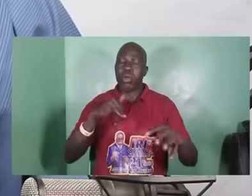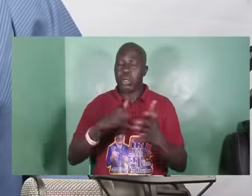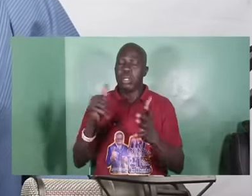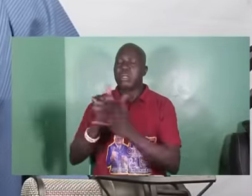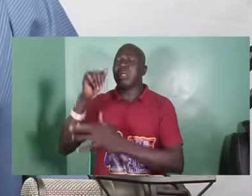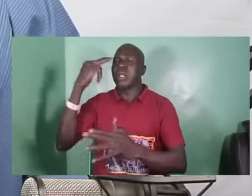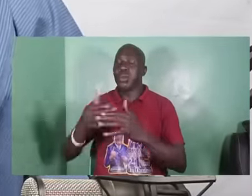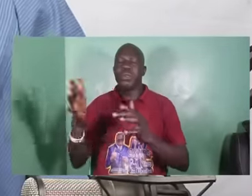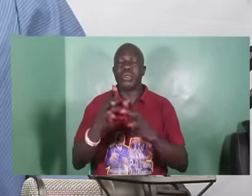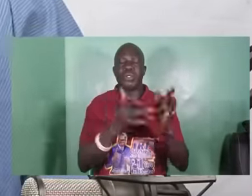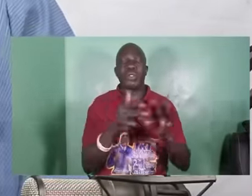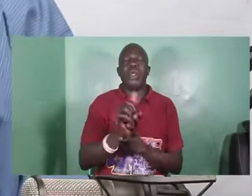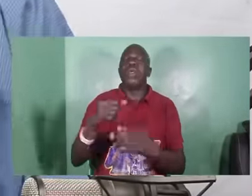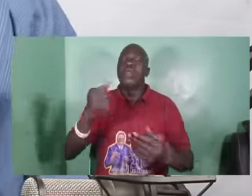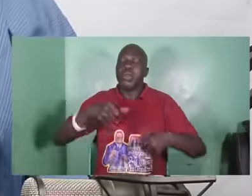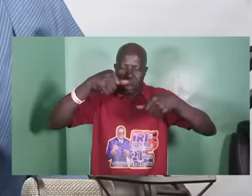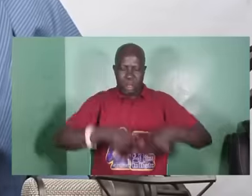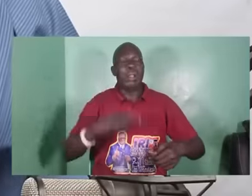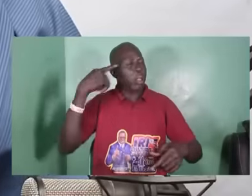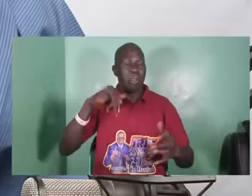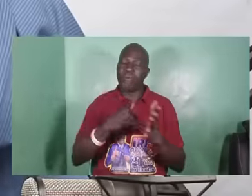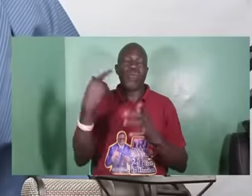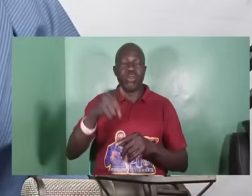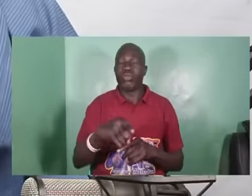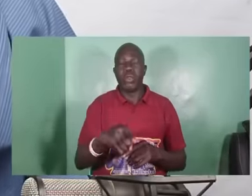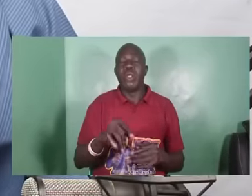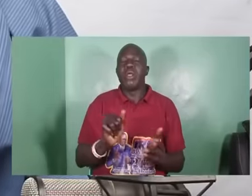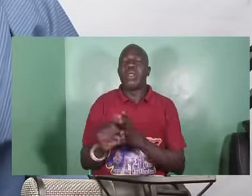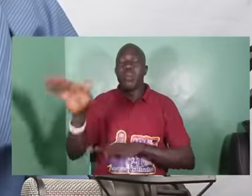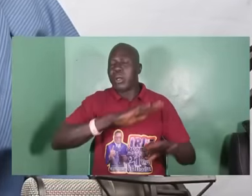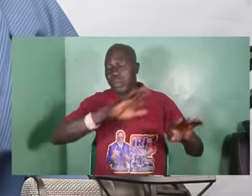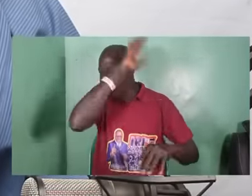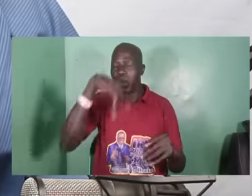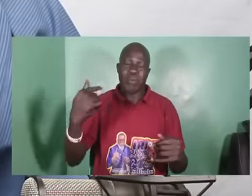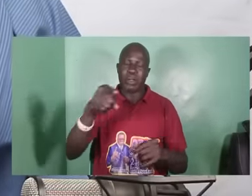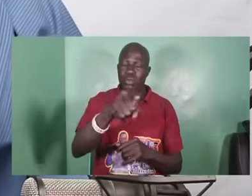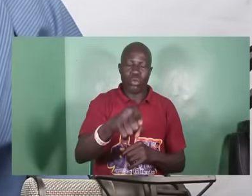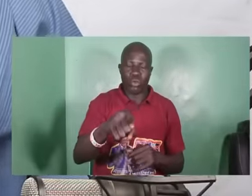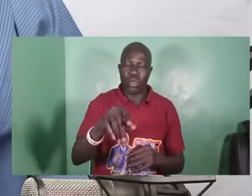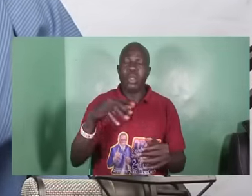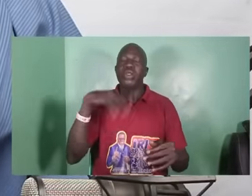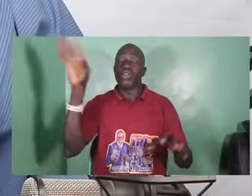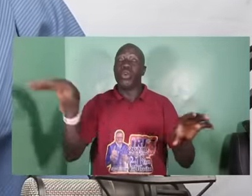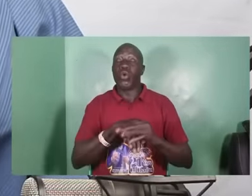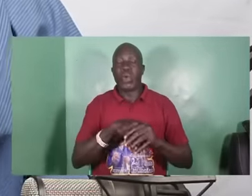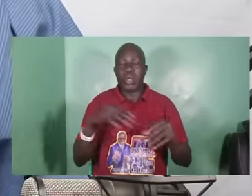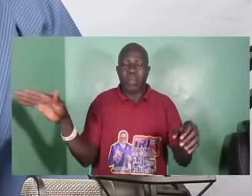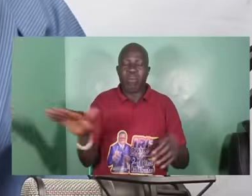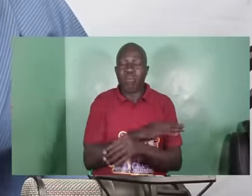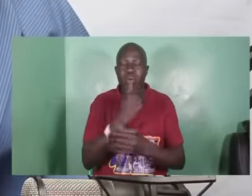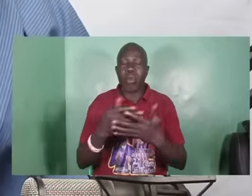Power over you. The power of the Lord of Shepherd. I call on you. No in the name of Jesus. Amen. We sing it for you. Amen.